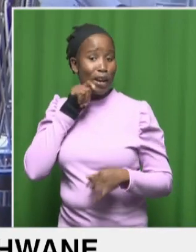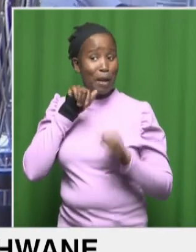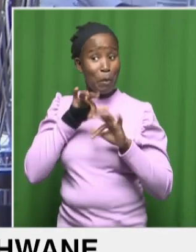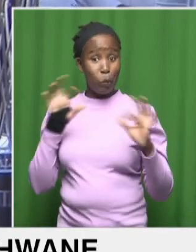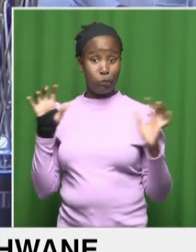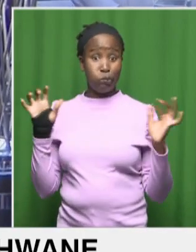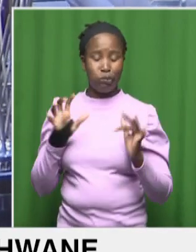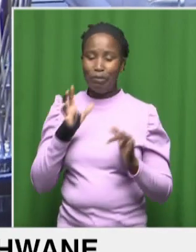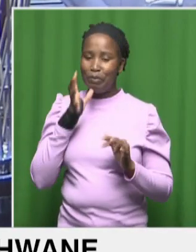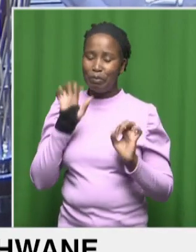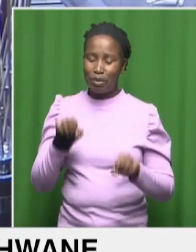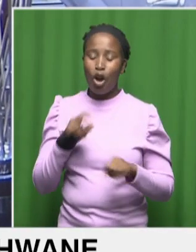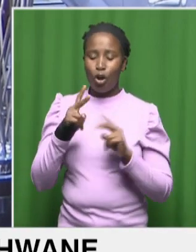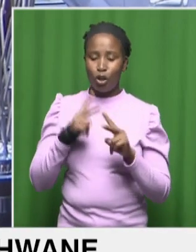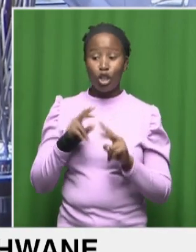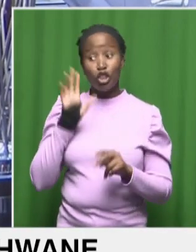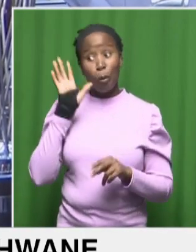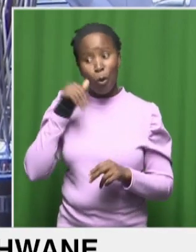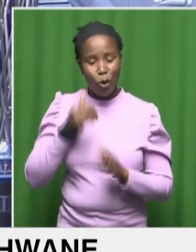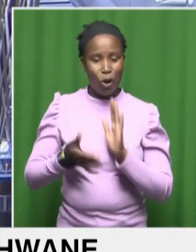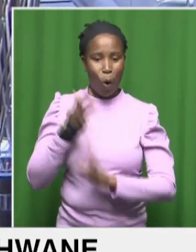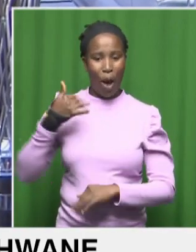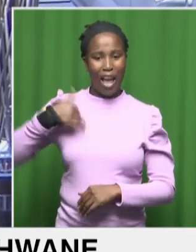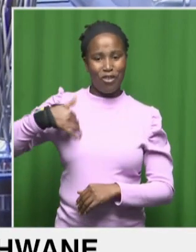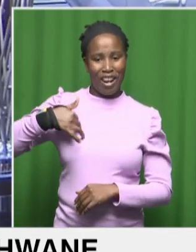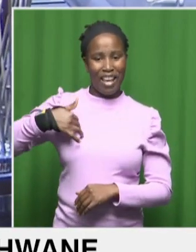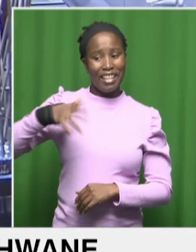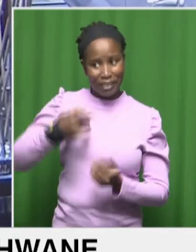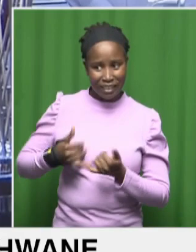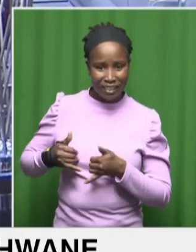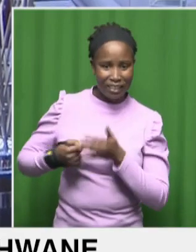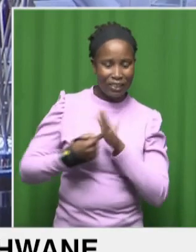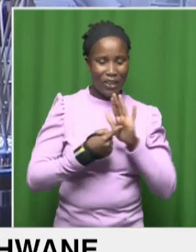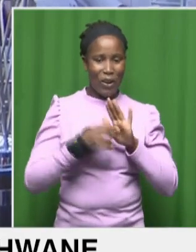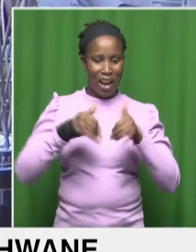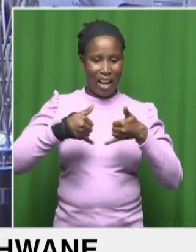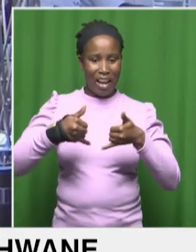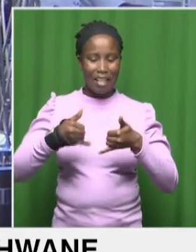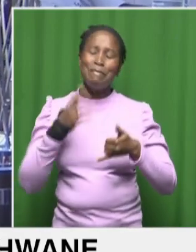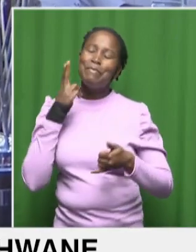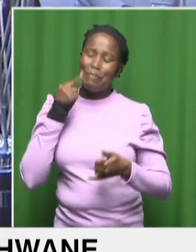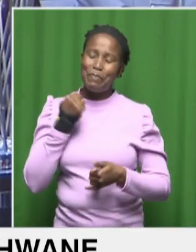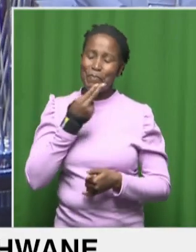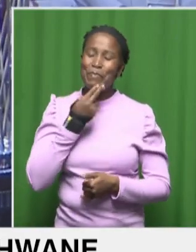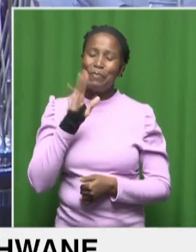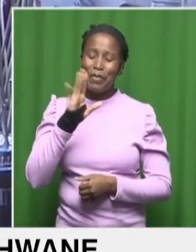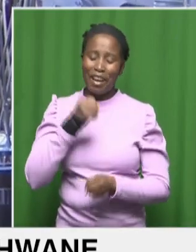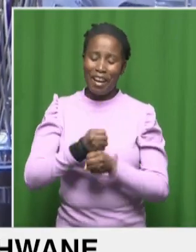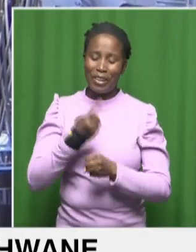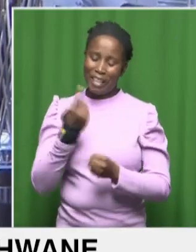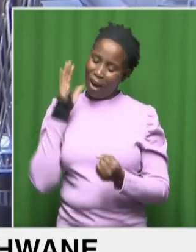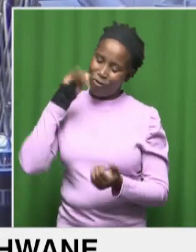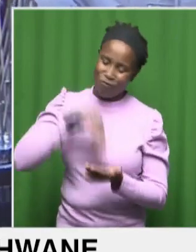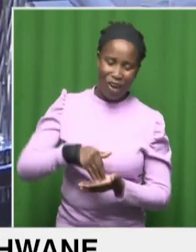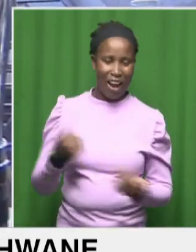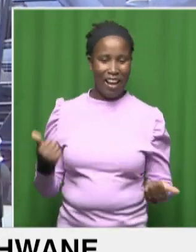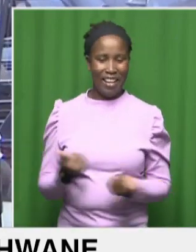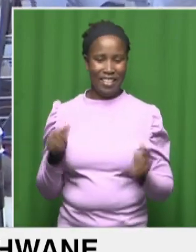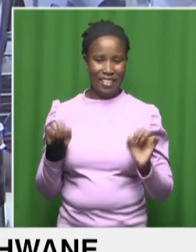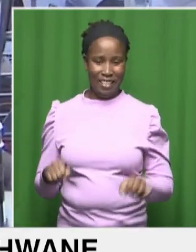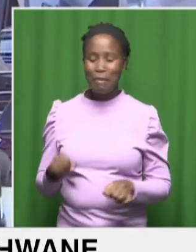tomorrow we're going to Guruleni. It's nice. It's nice. It's here. It's in Gauteng. It has arrived. It certainly has, and we're feeling